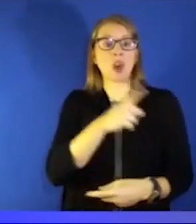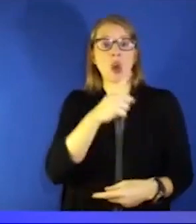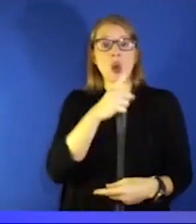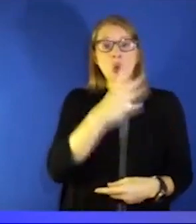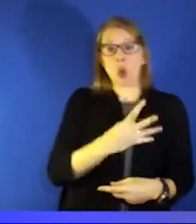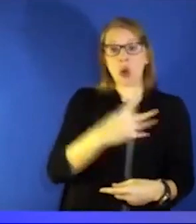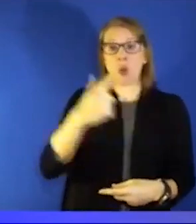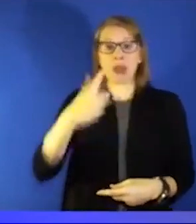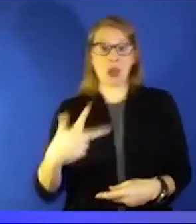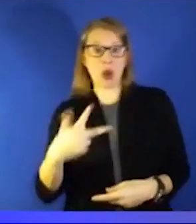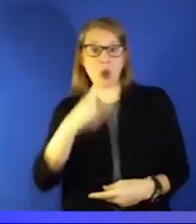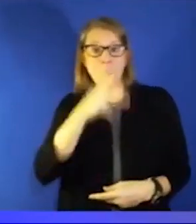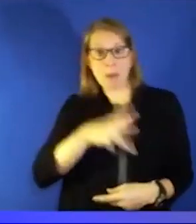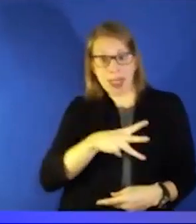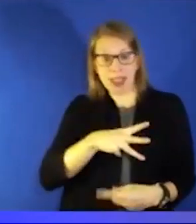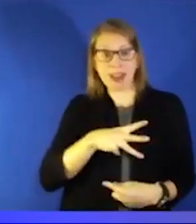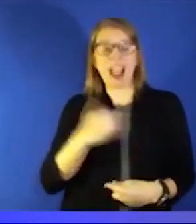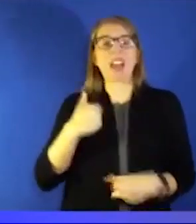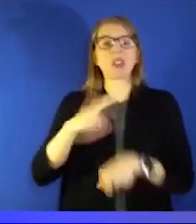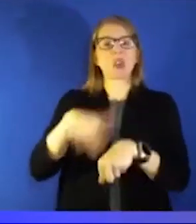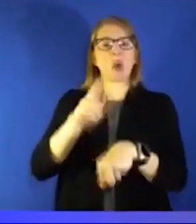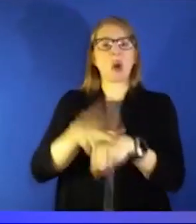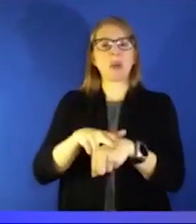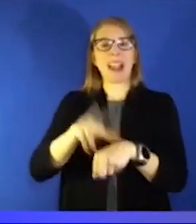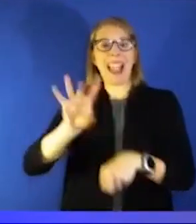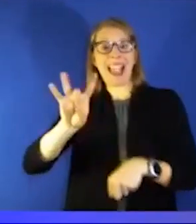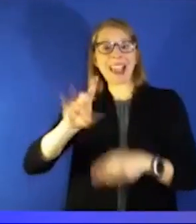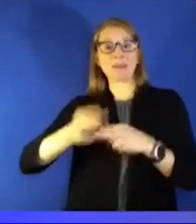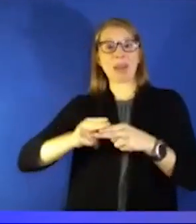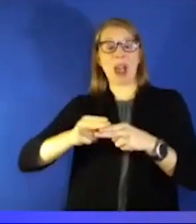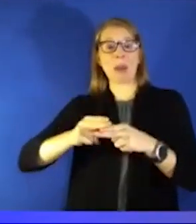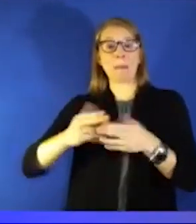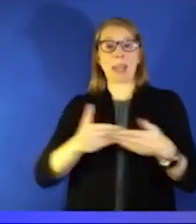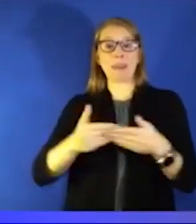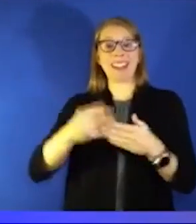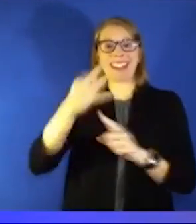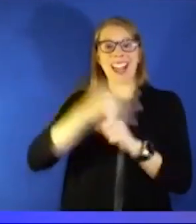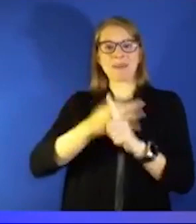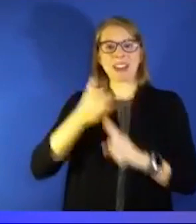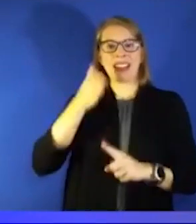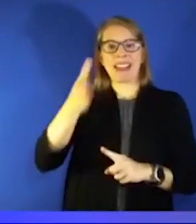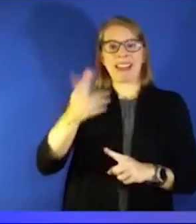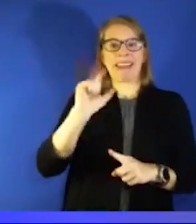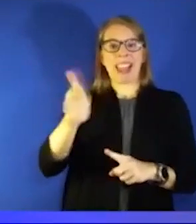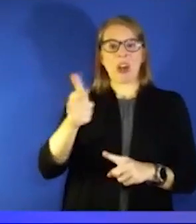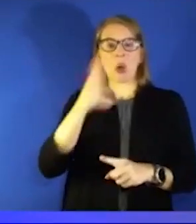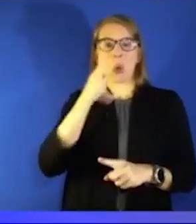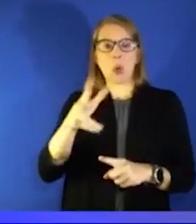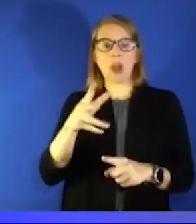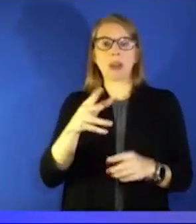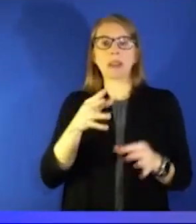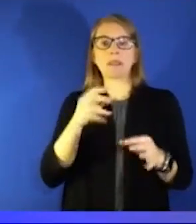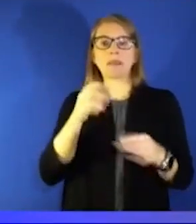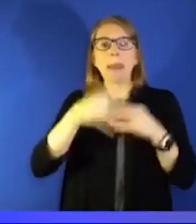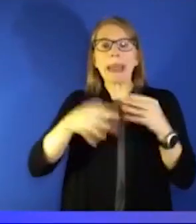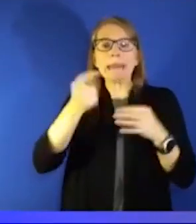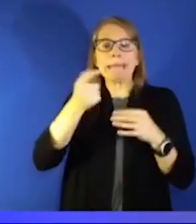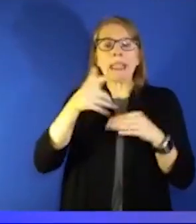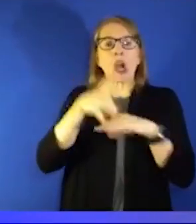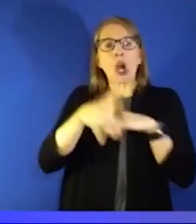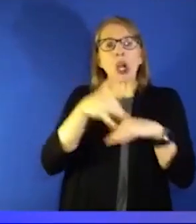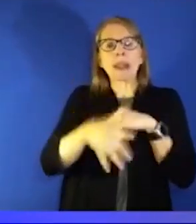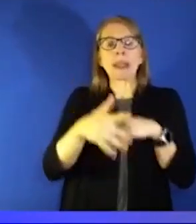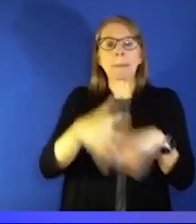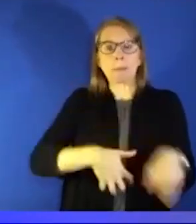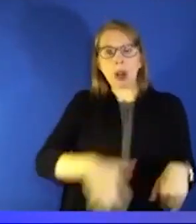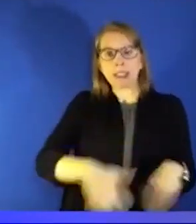have normal 8-pound babies 9 months later are going to spot an early pregnancy. So again, that would be a very